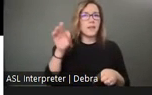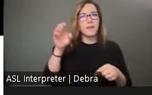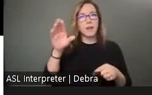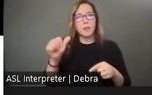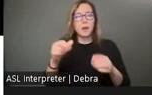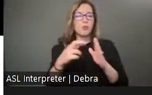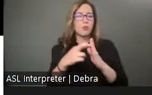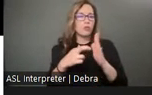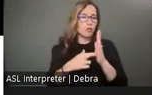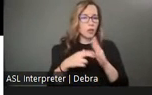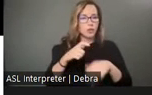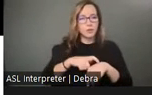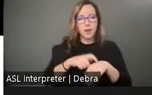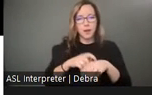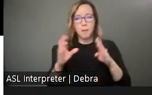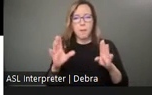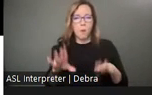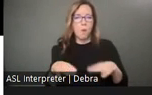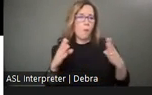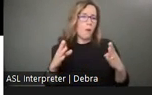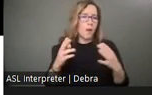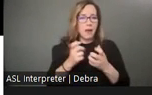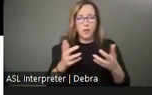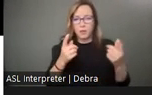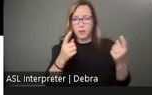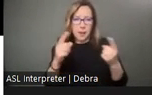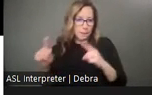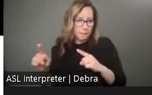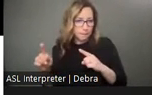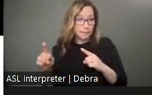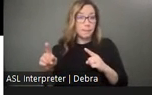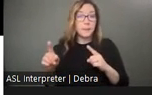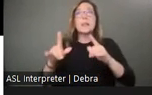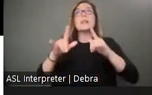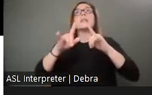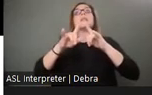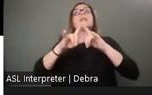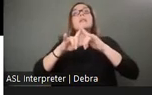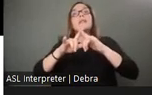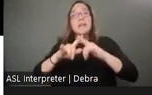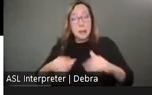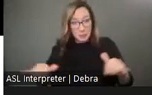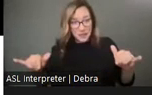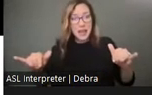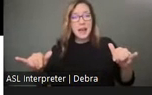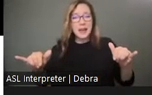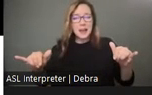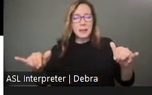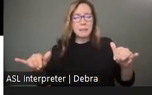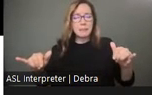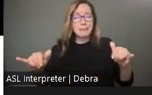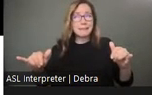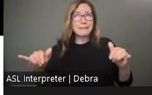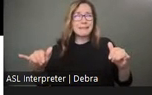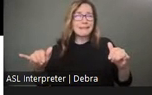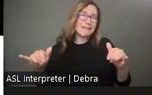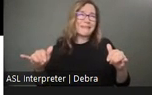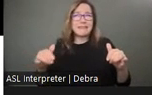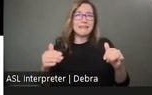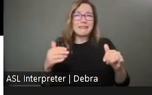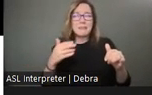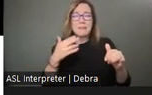registration periods open, everything's happening in that period. At the same time that that's happening, ideally, the state, tribe, or territory